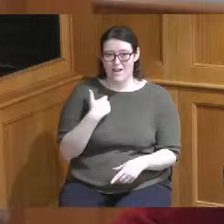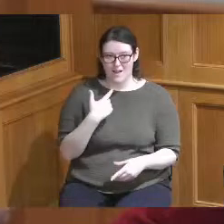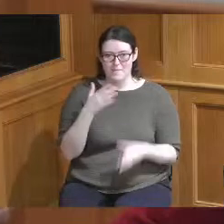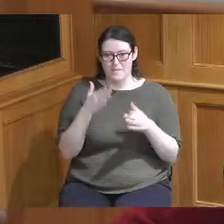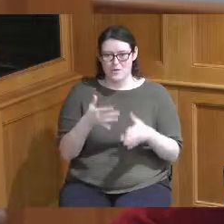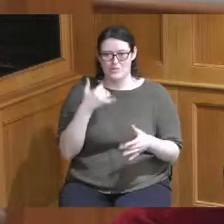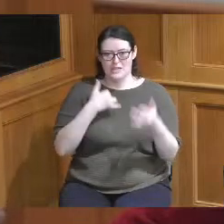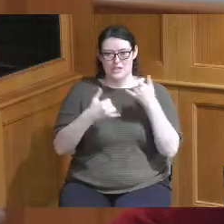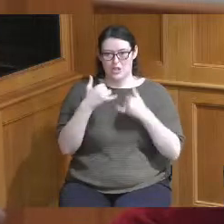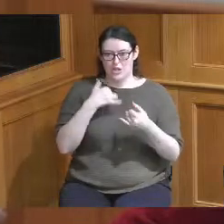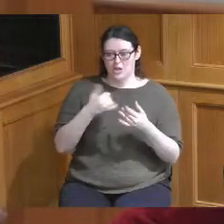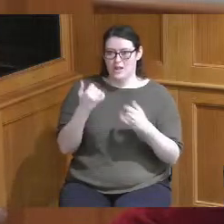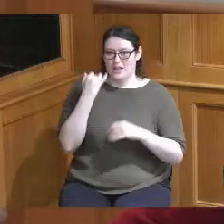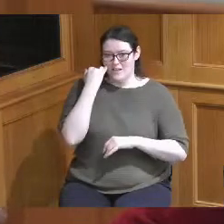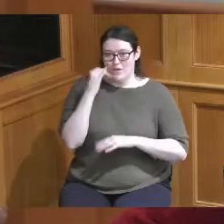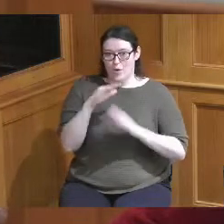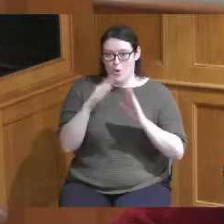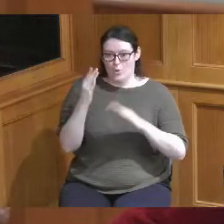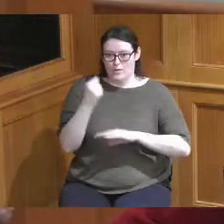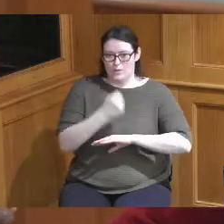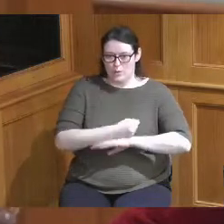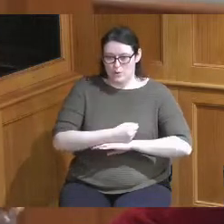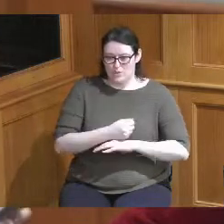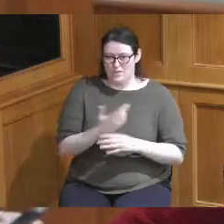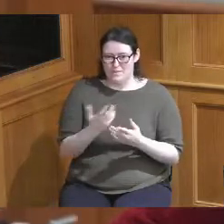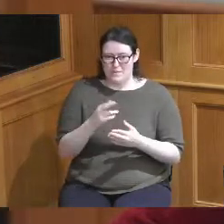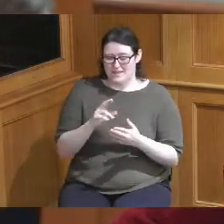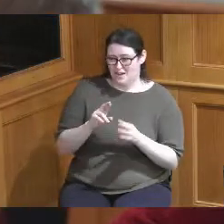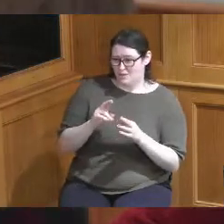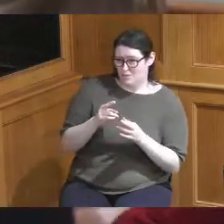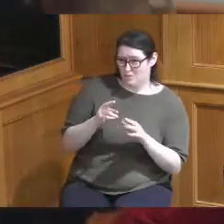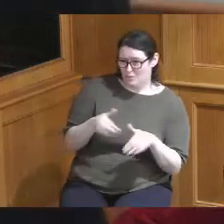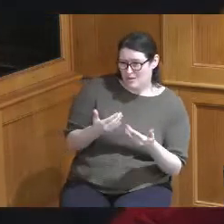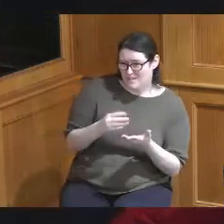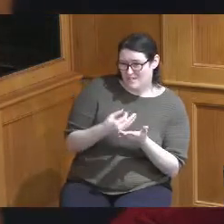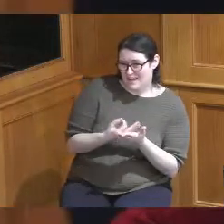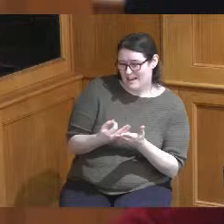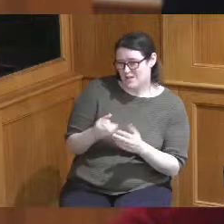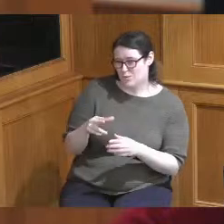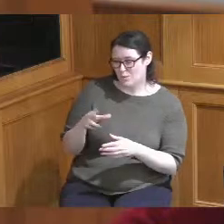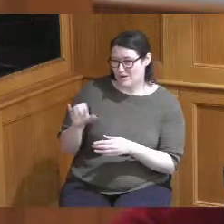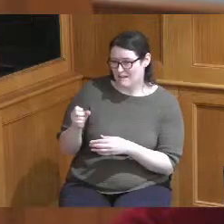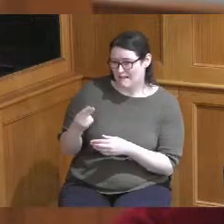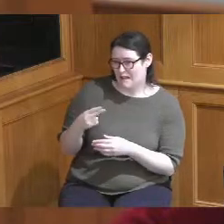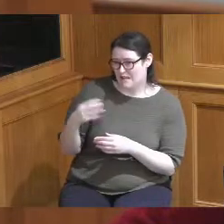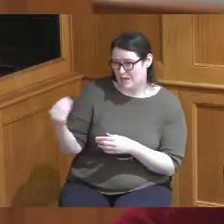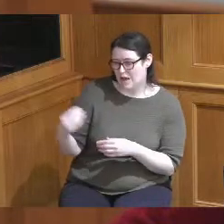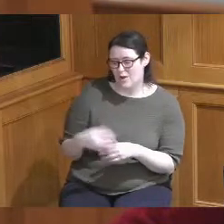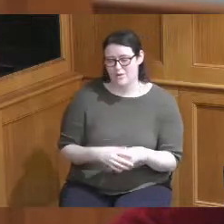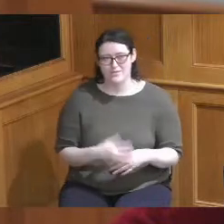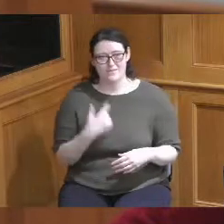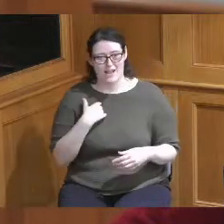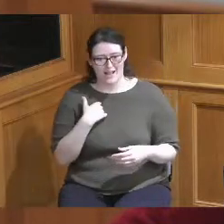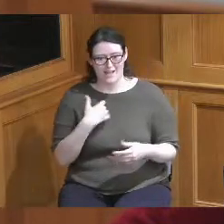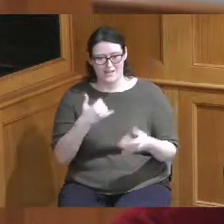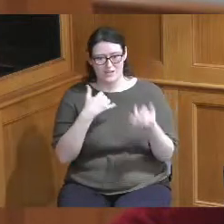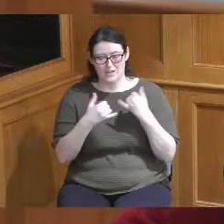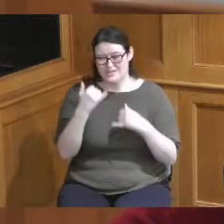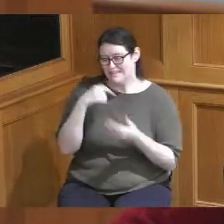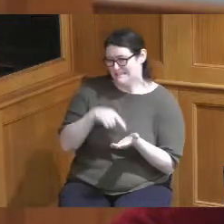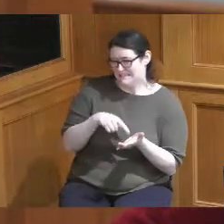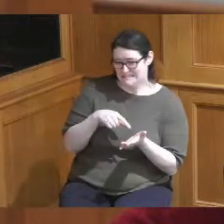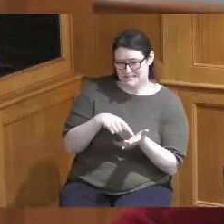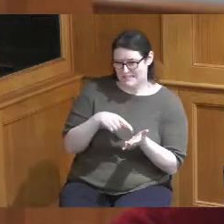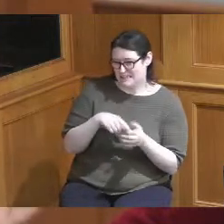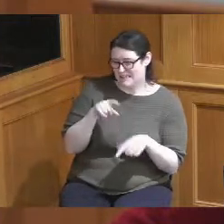people are in foreclosure to see if they can refinance or get cash out. I get the calls when they can't afford to live where they're at and they've